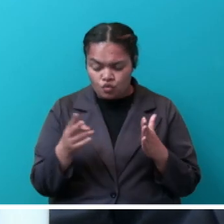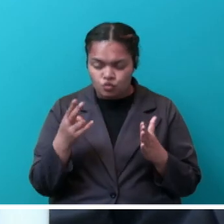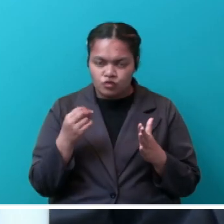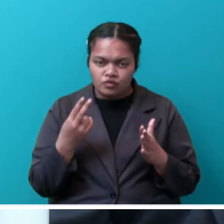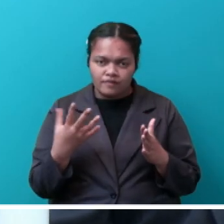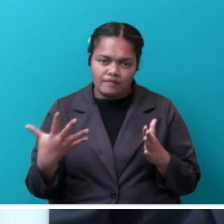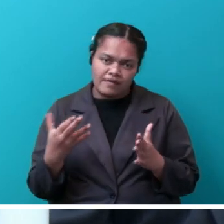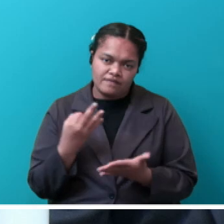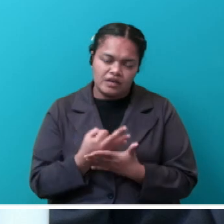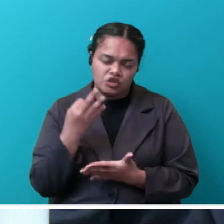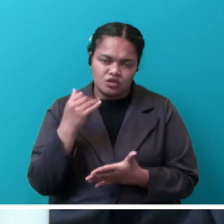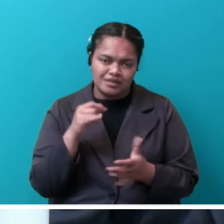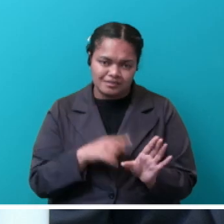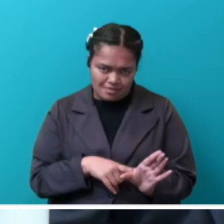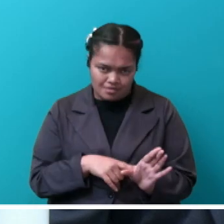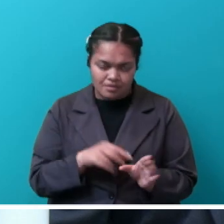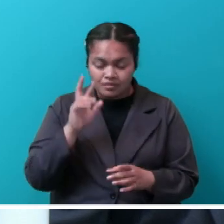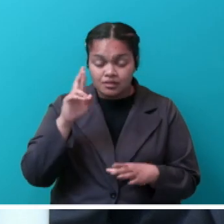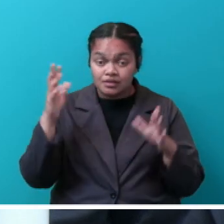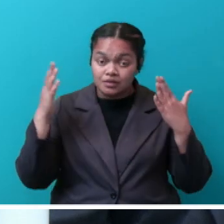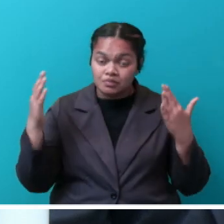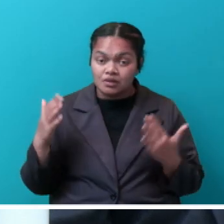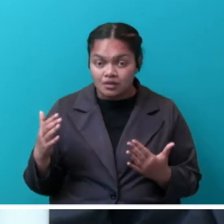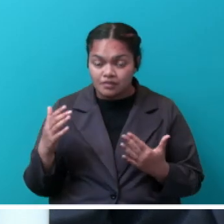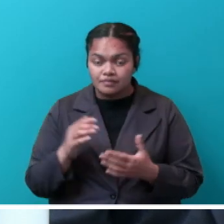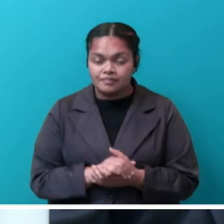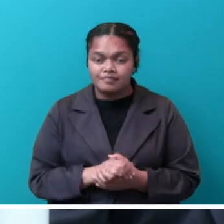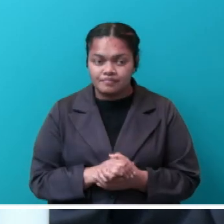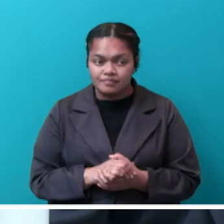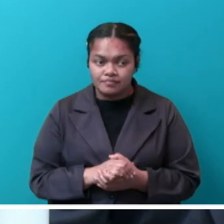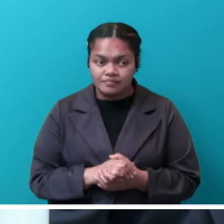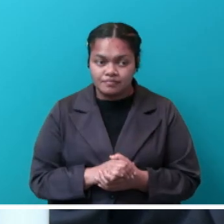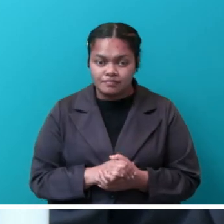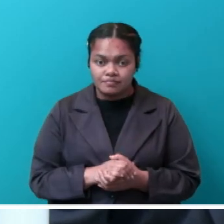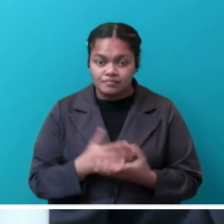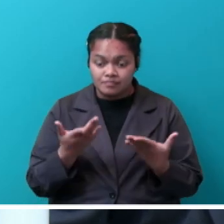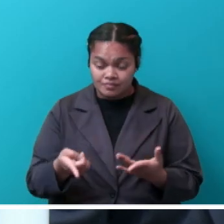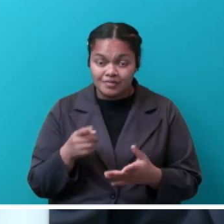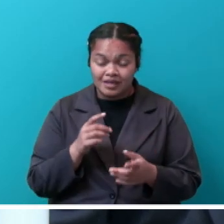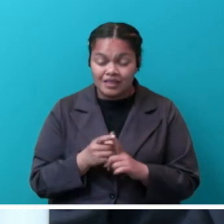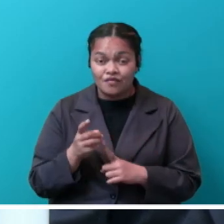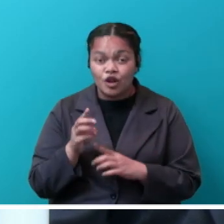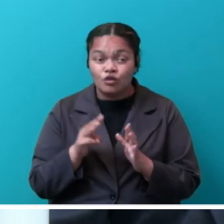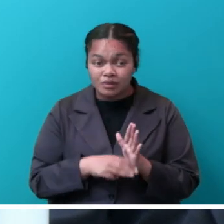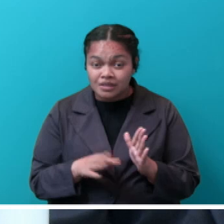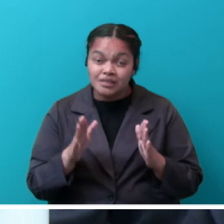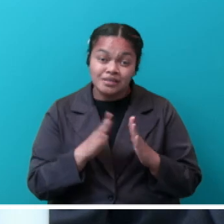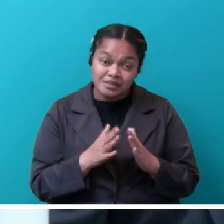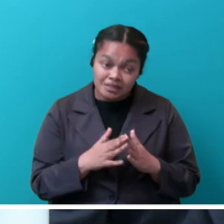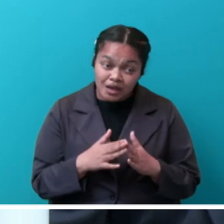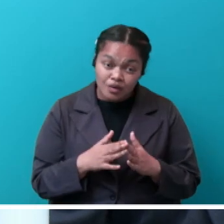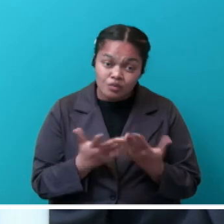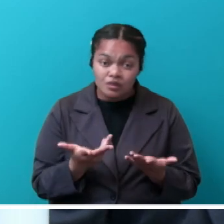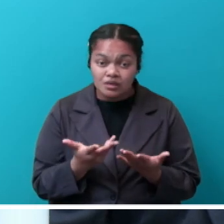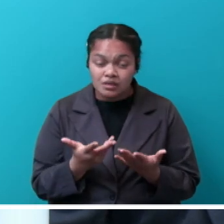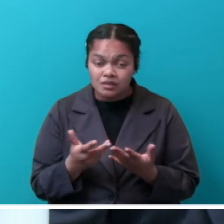year. Mr. Speaker, sir, in parallel to this development, the town